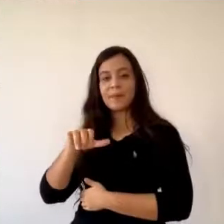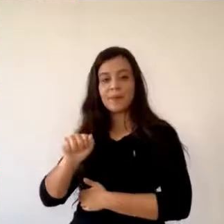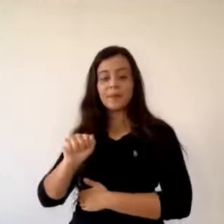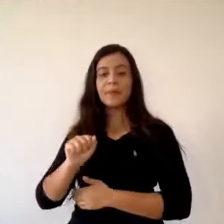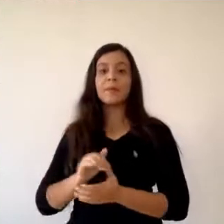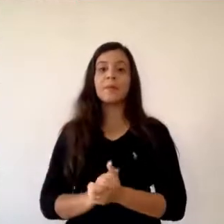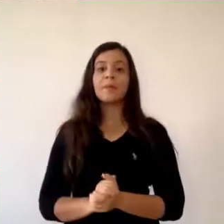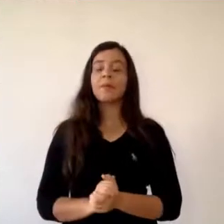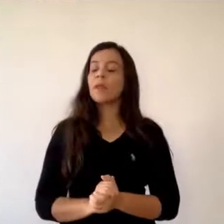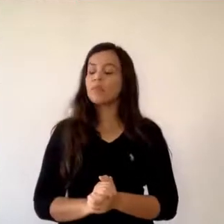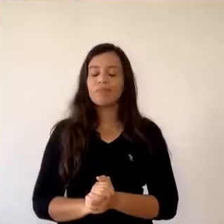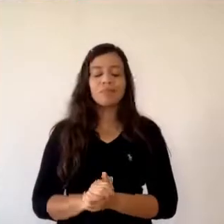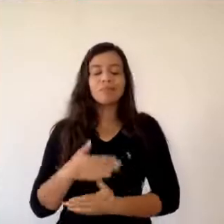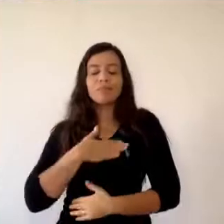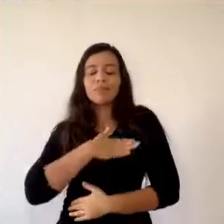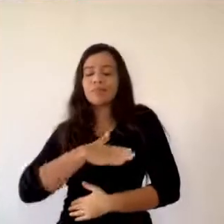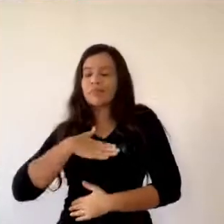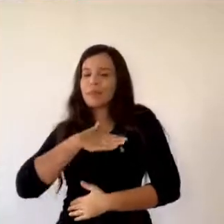or actually work.